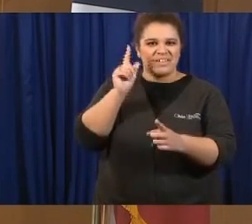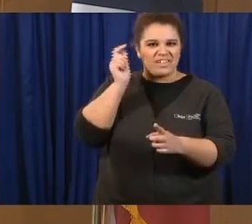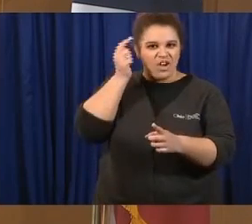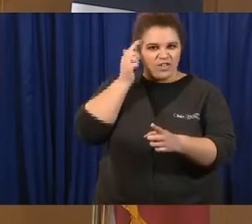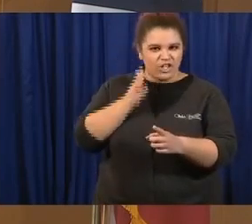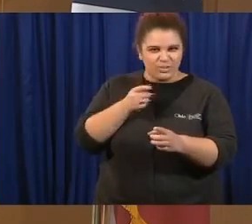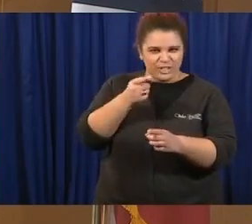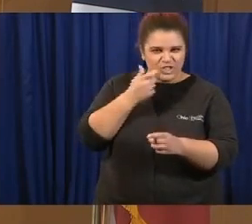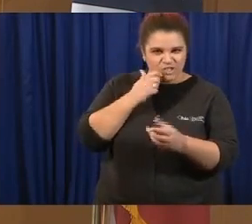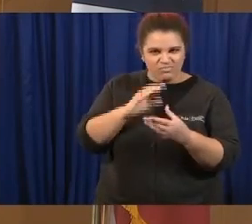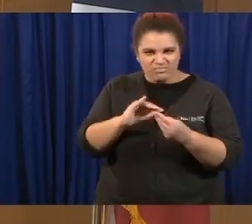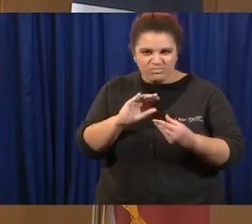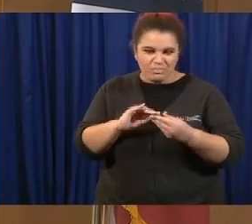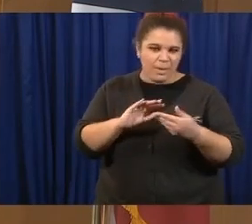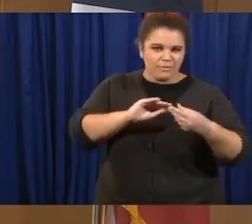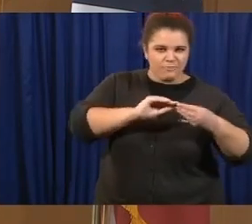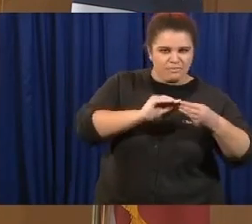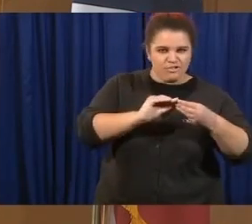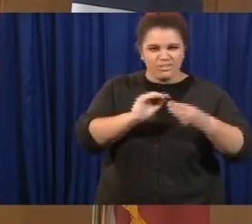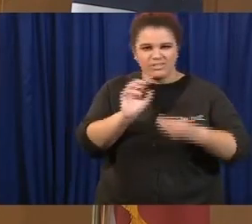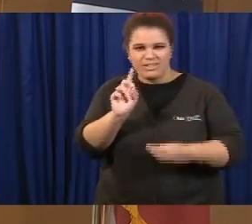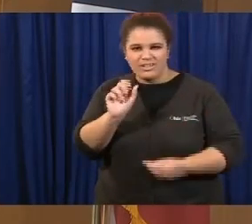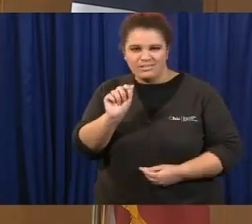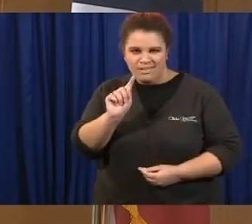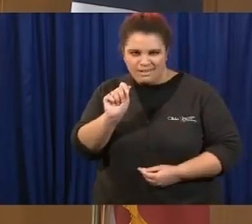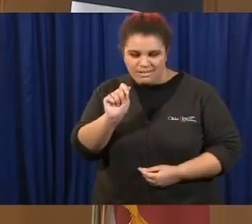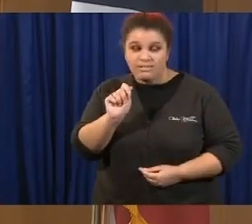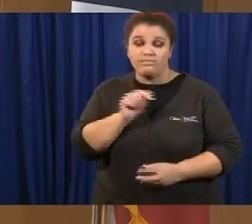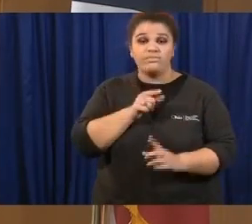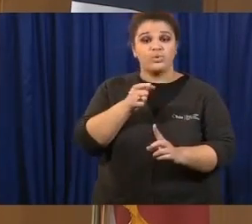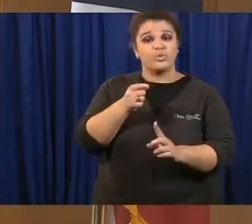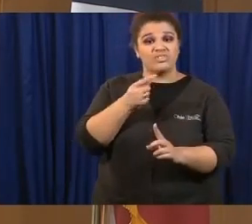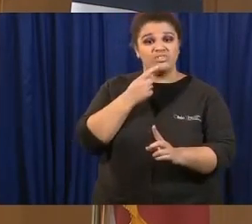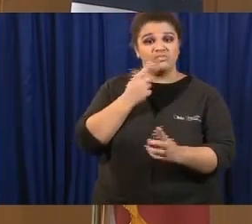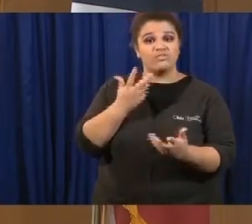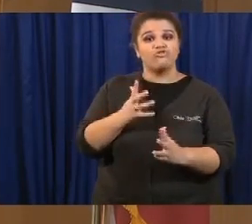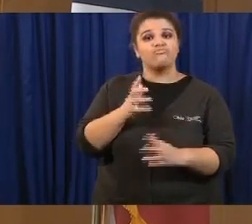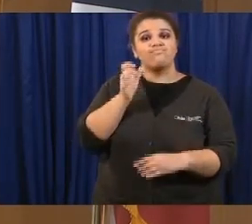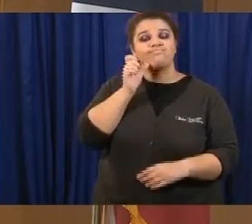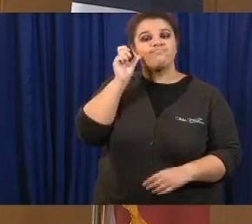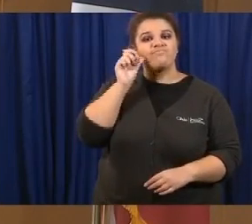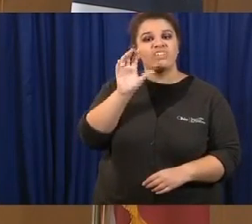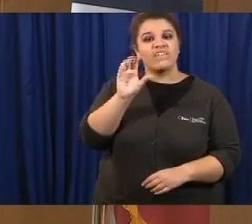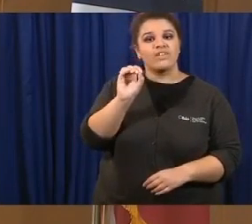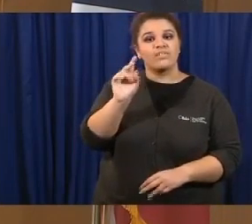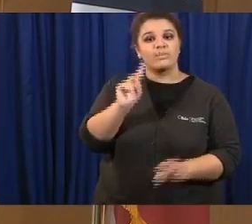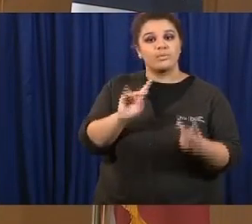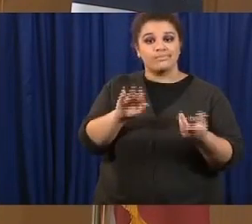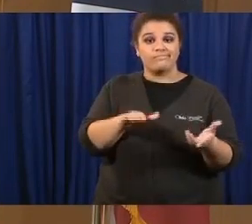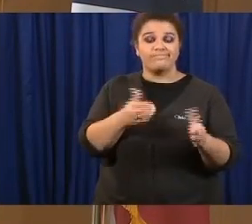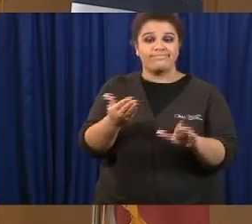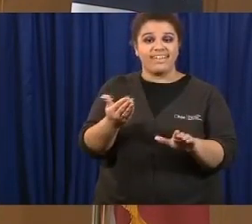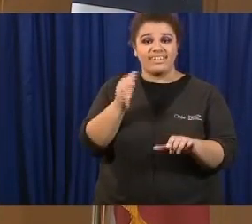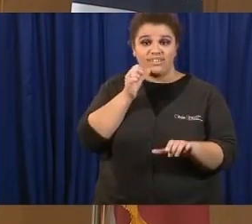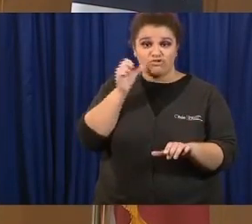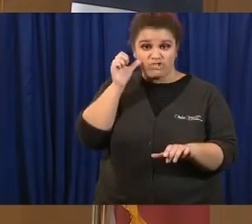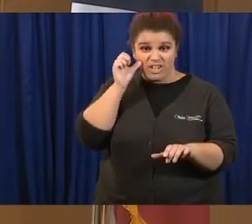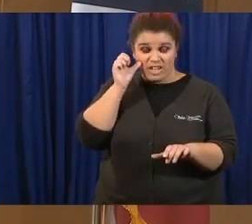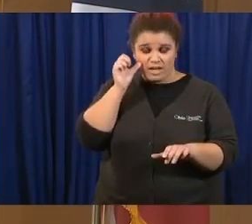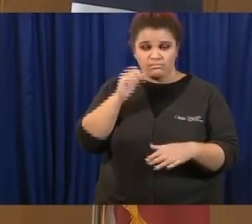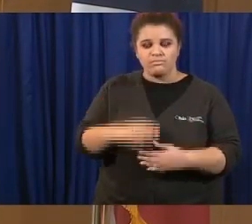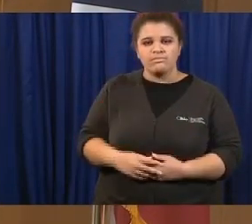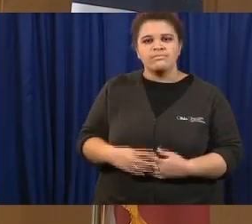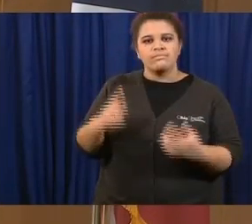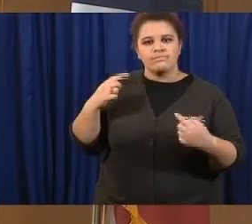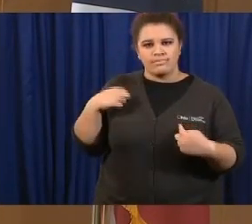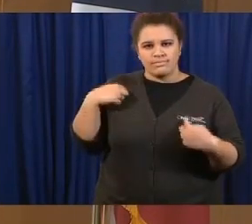in terms of the numbers and the data. As you've said, 50 people died yesterday. That's higher than in recent days, if you go